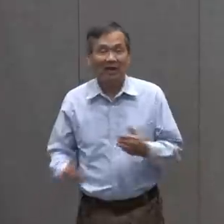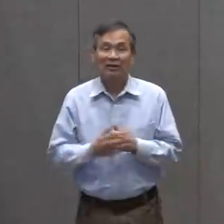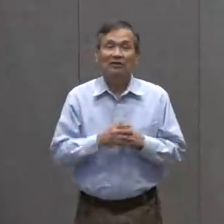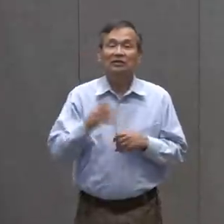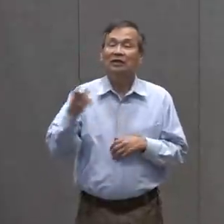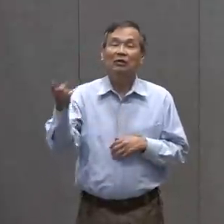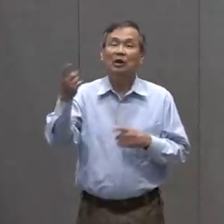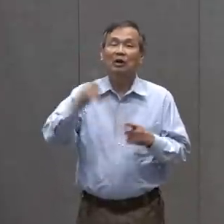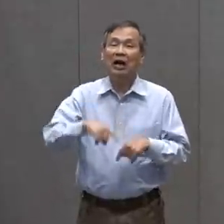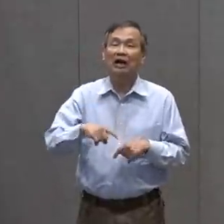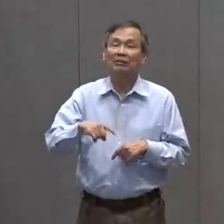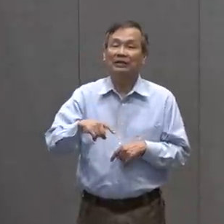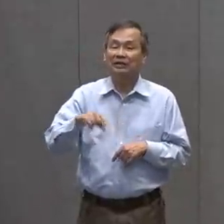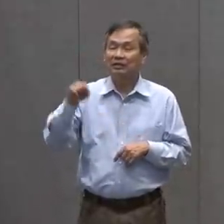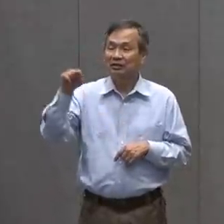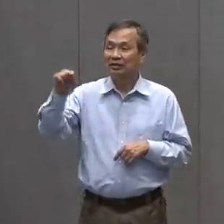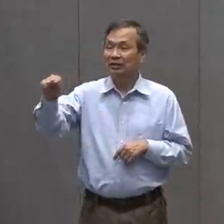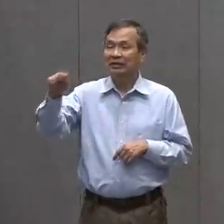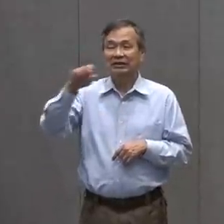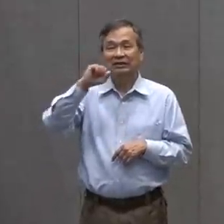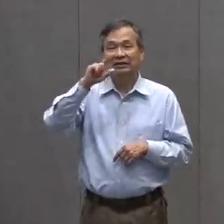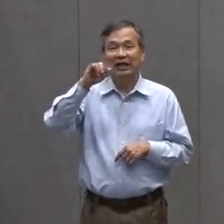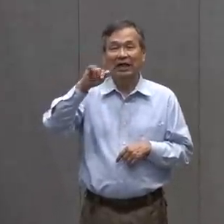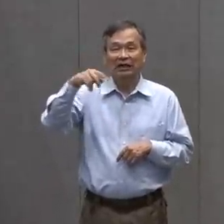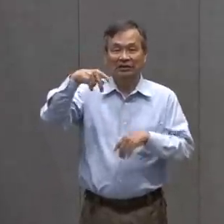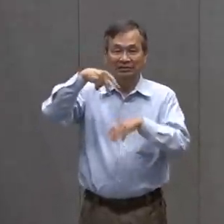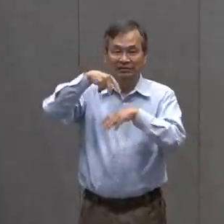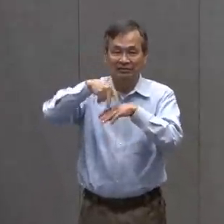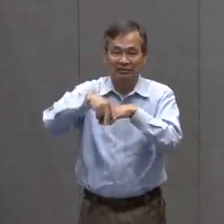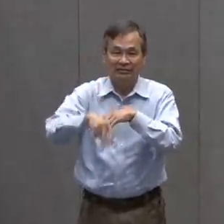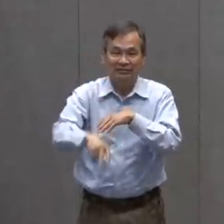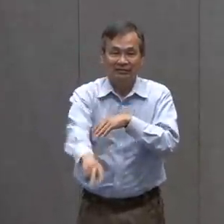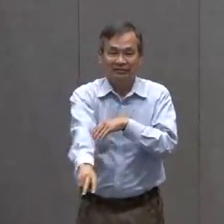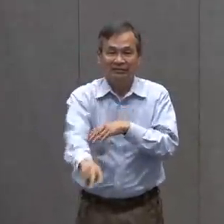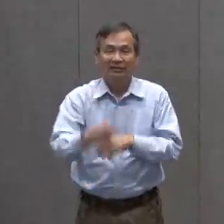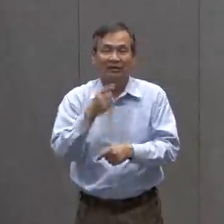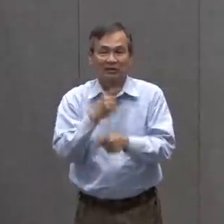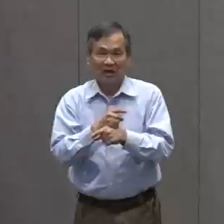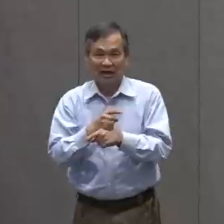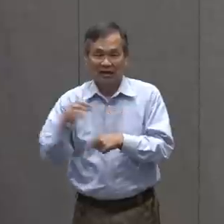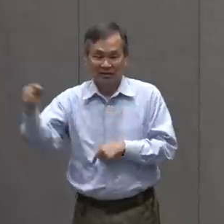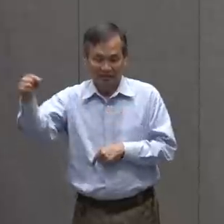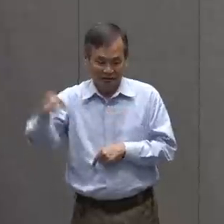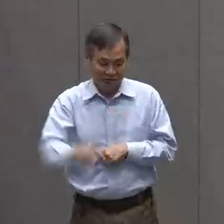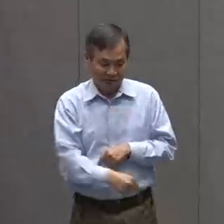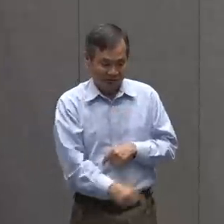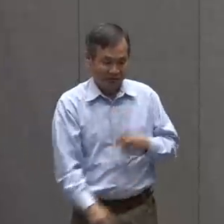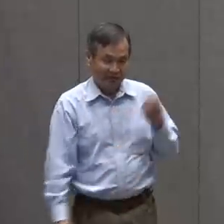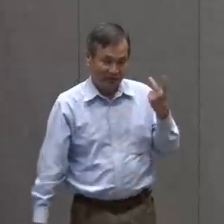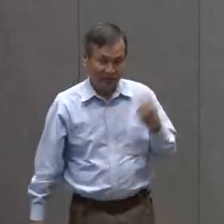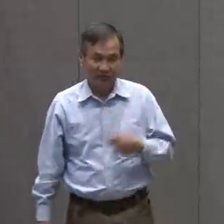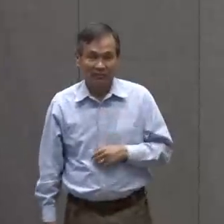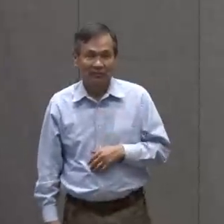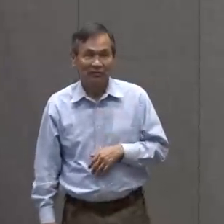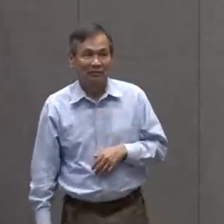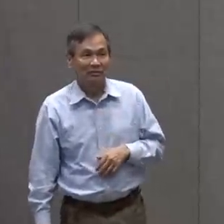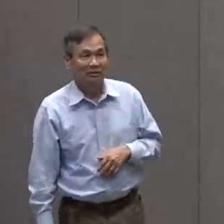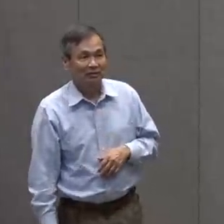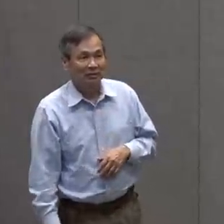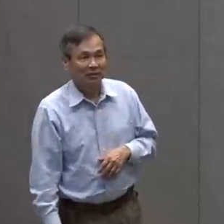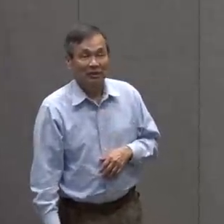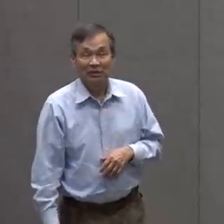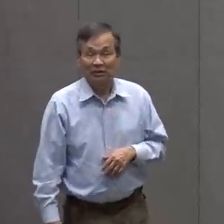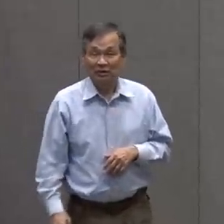4, what would have happened when I got to that 11? I would roll back down to a 2. Wah, wah. Did you